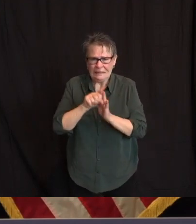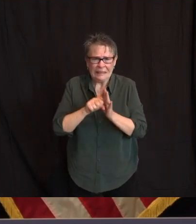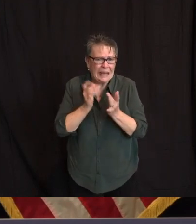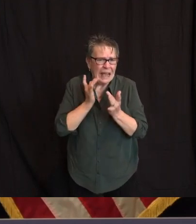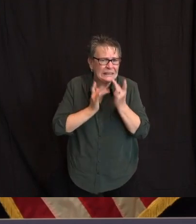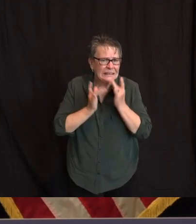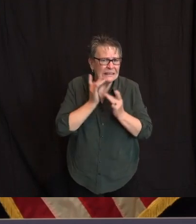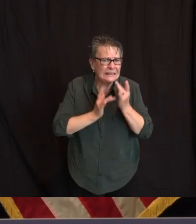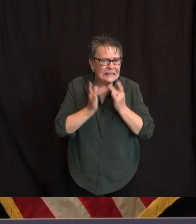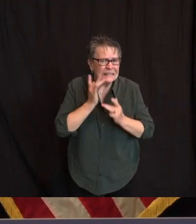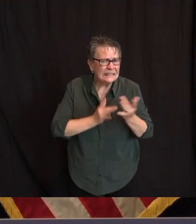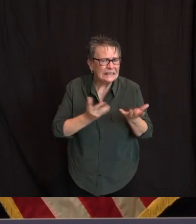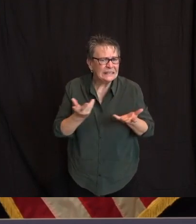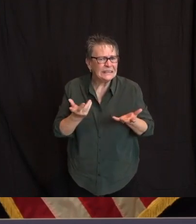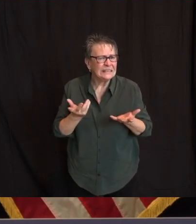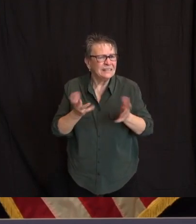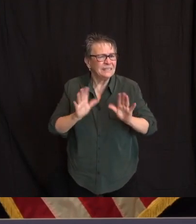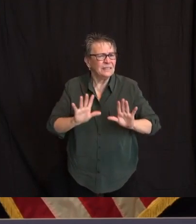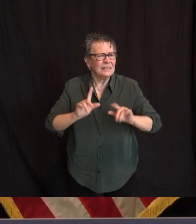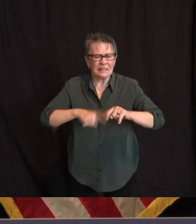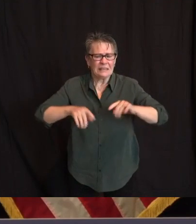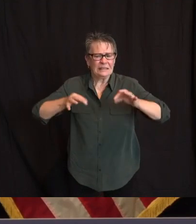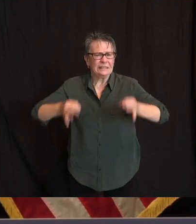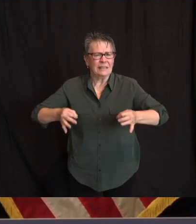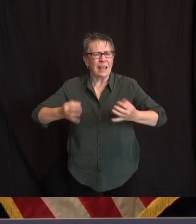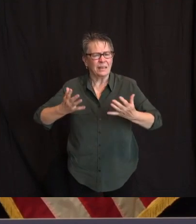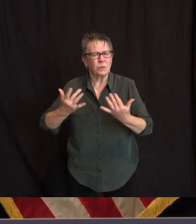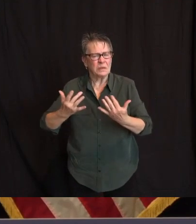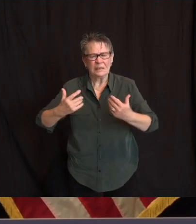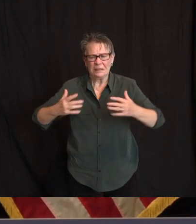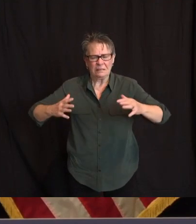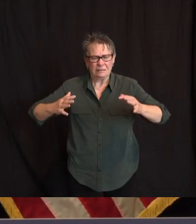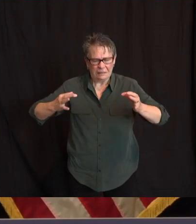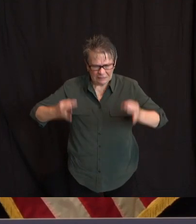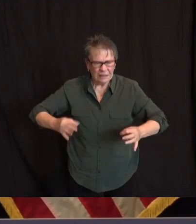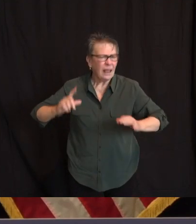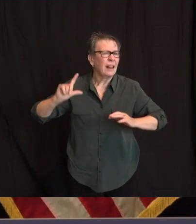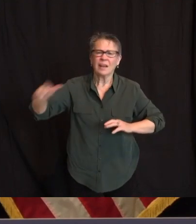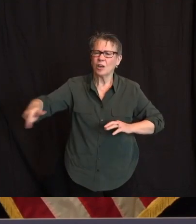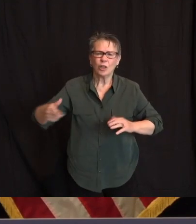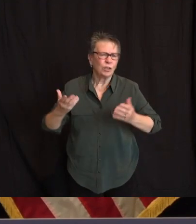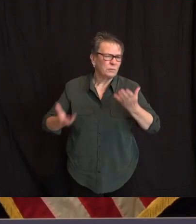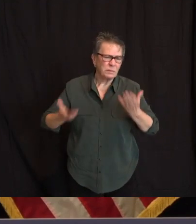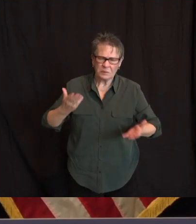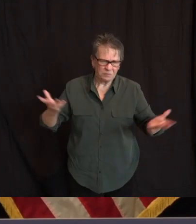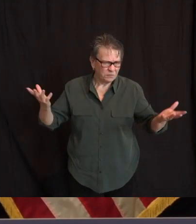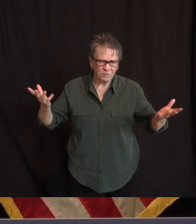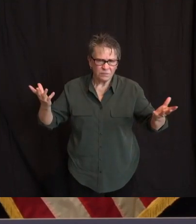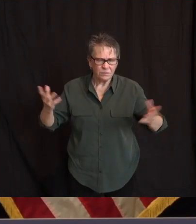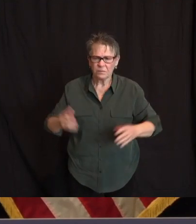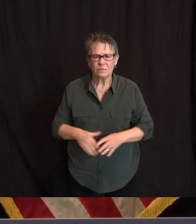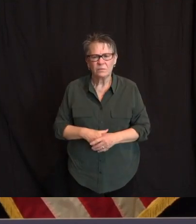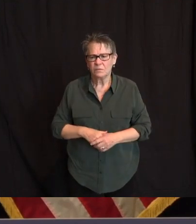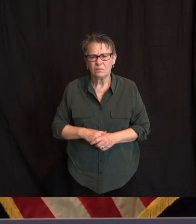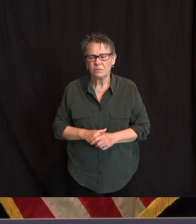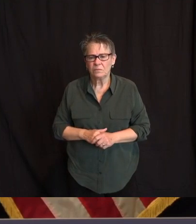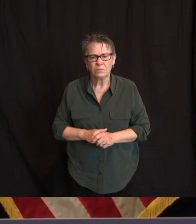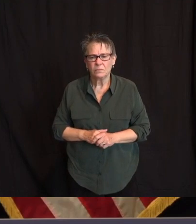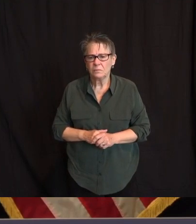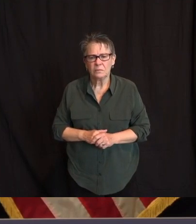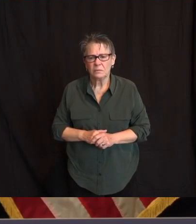in this particular primary. Thank you. Real quick, yep. Is all VVM still on the table? One more time. Is all VVM still on the